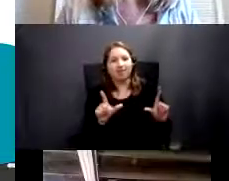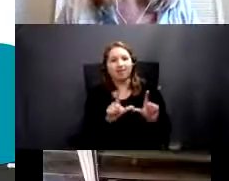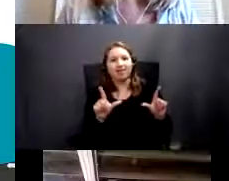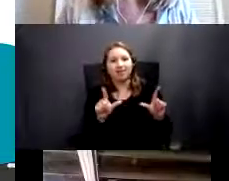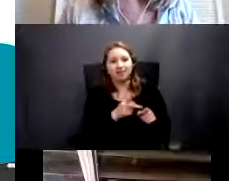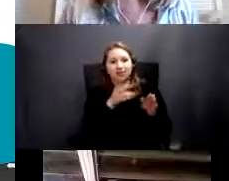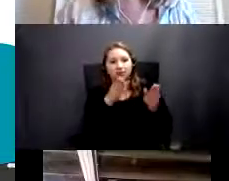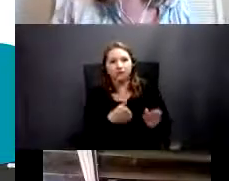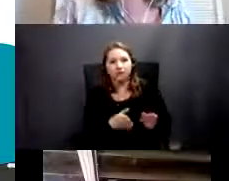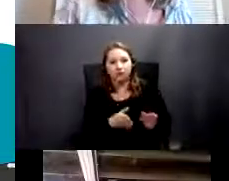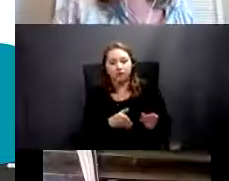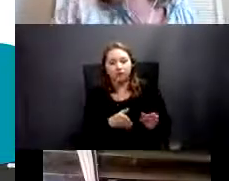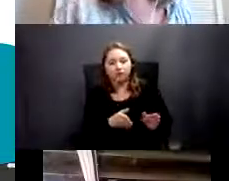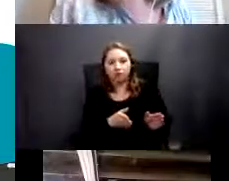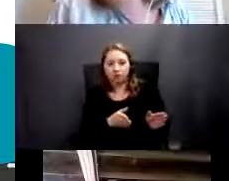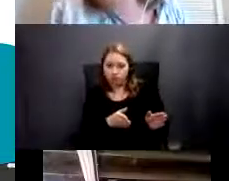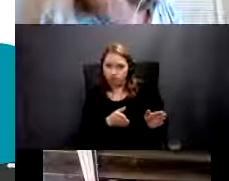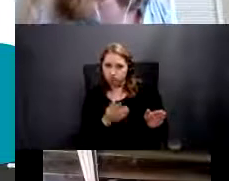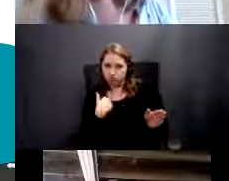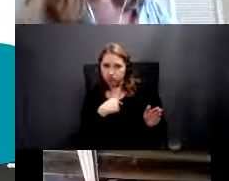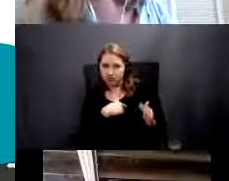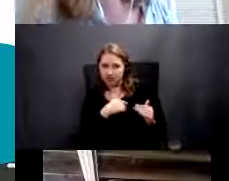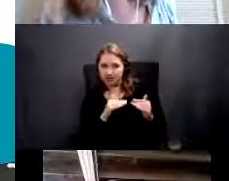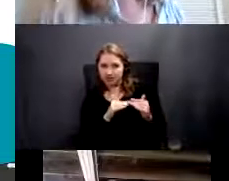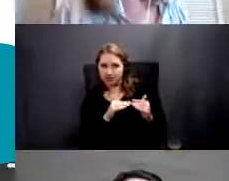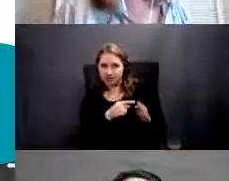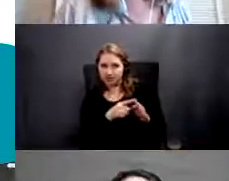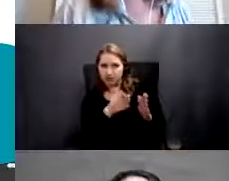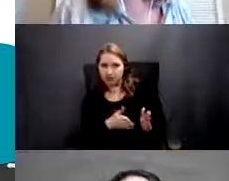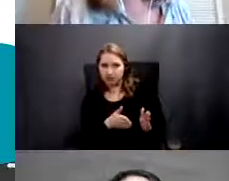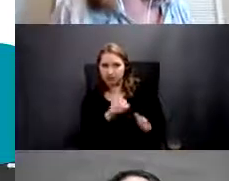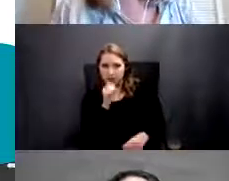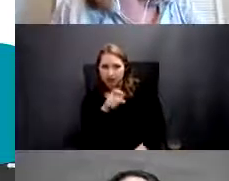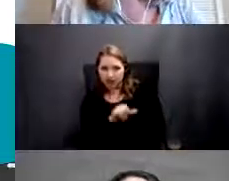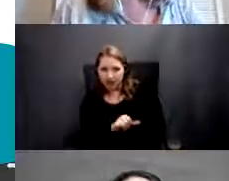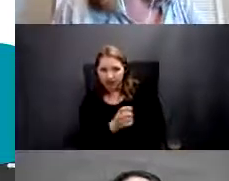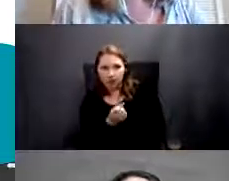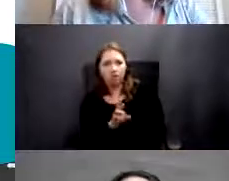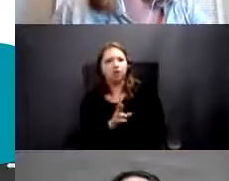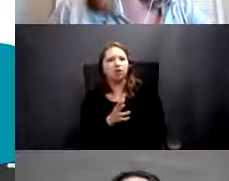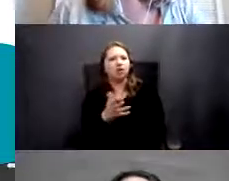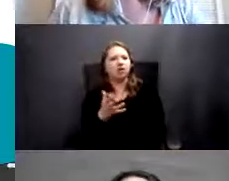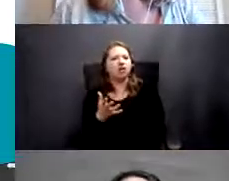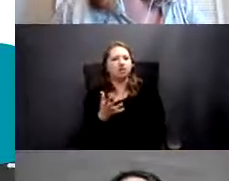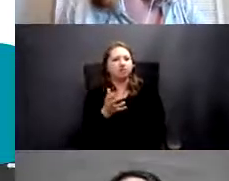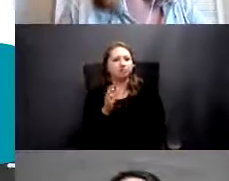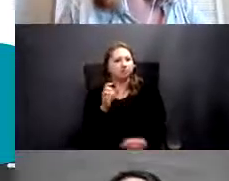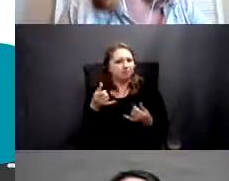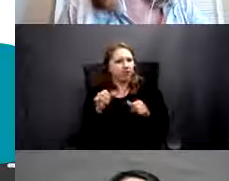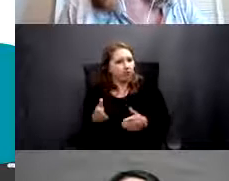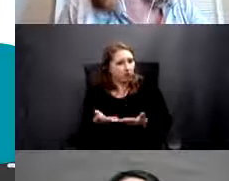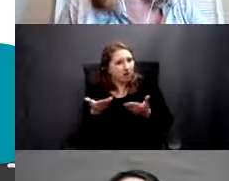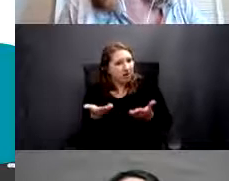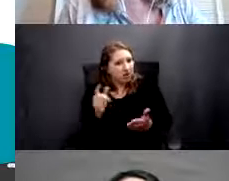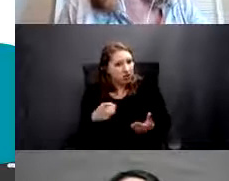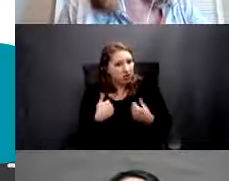So do we as peer specialists not need that, or is it still recommended to have it?